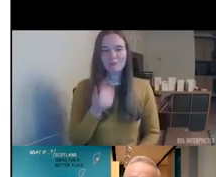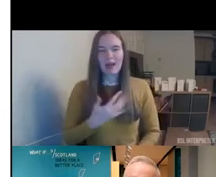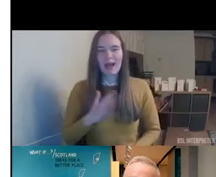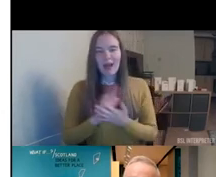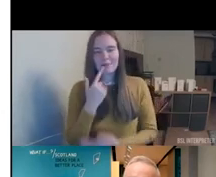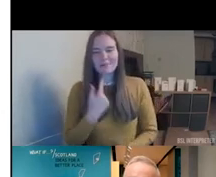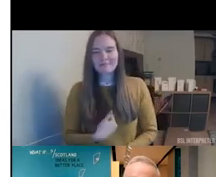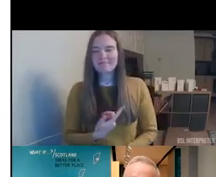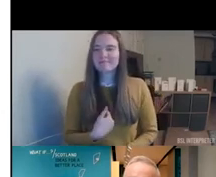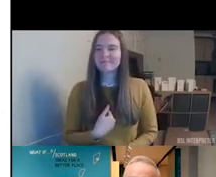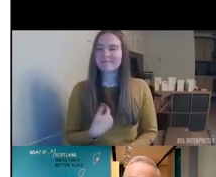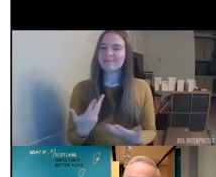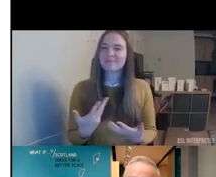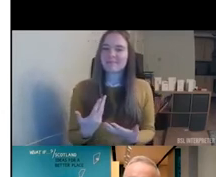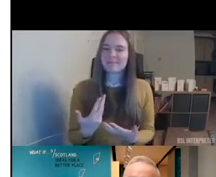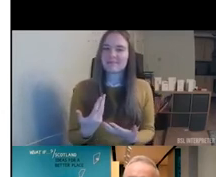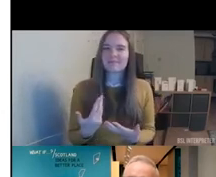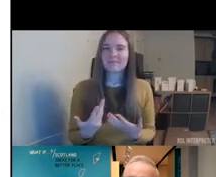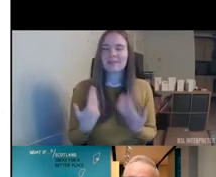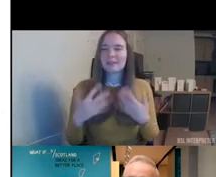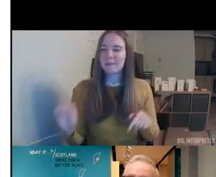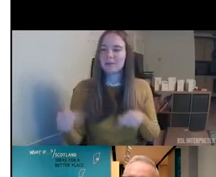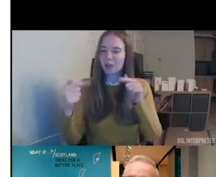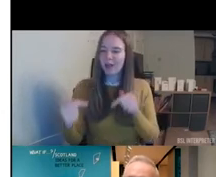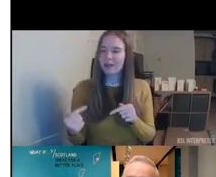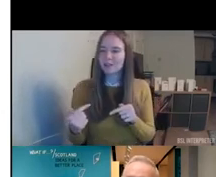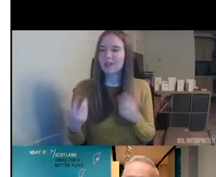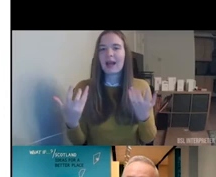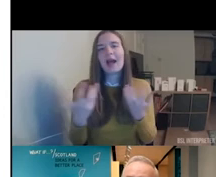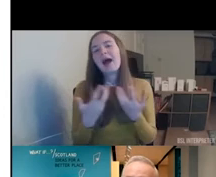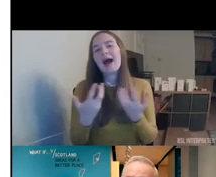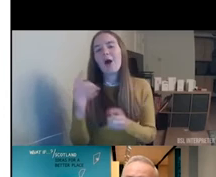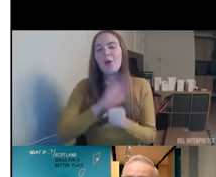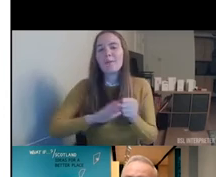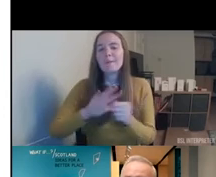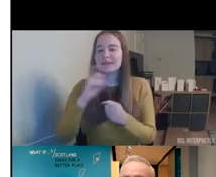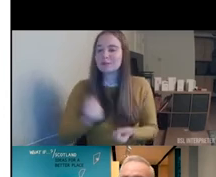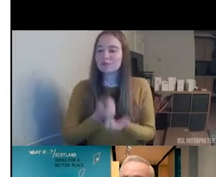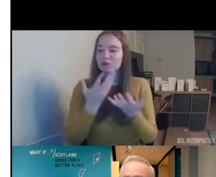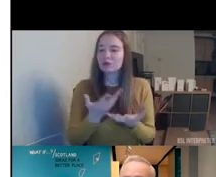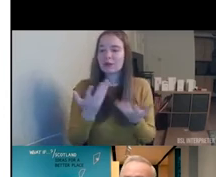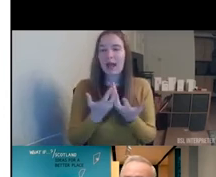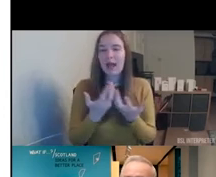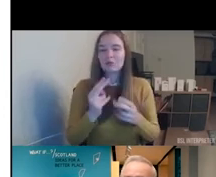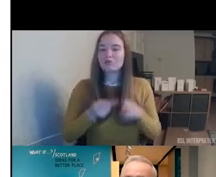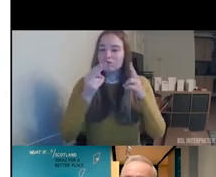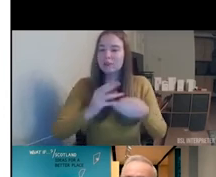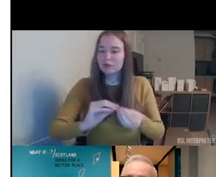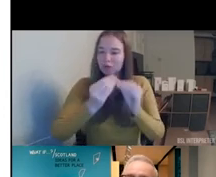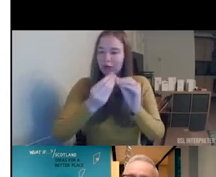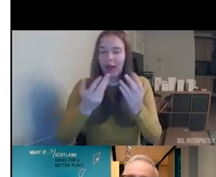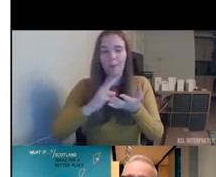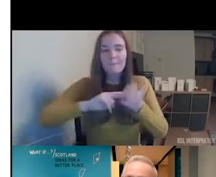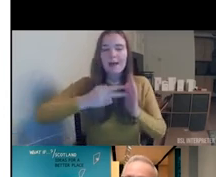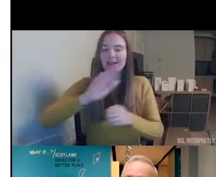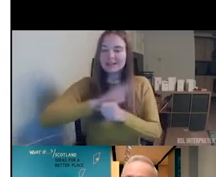many senses it's challenging how places are produced, how places are created, how the planning system fits within that,